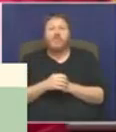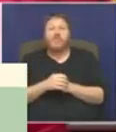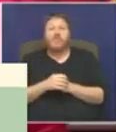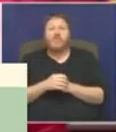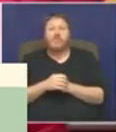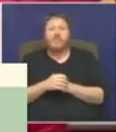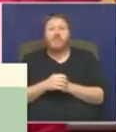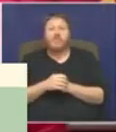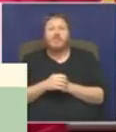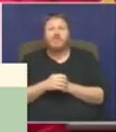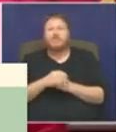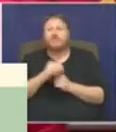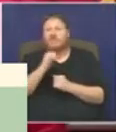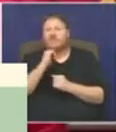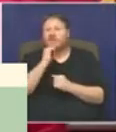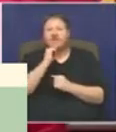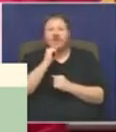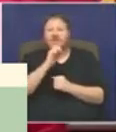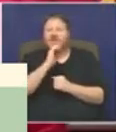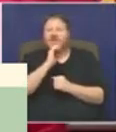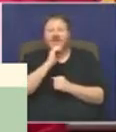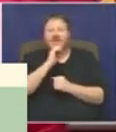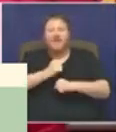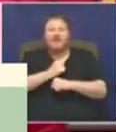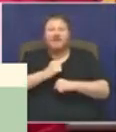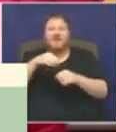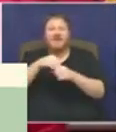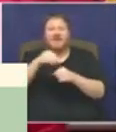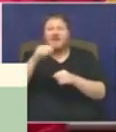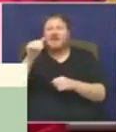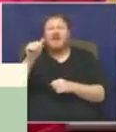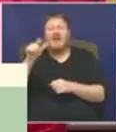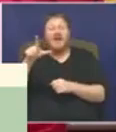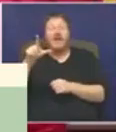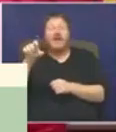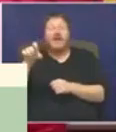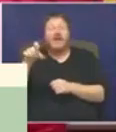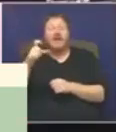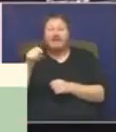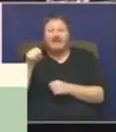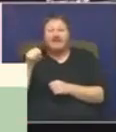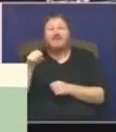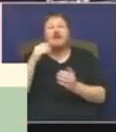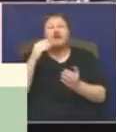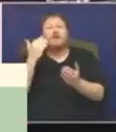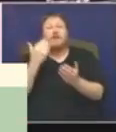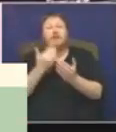There is simply not enough space in Alexandra to be able